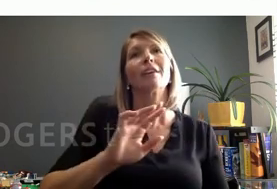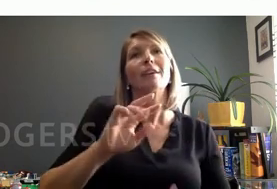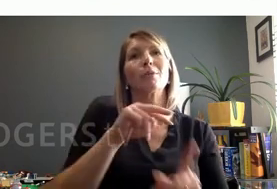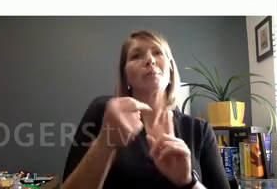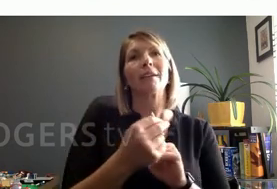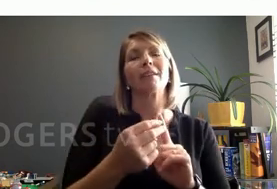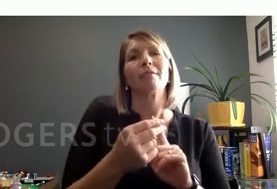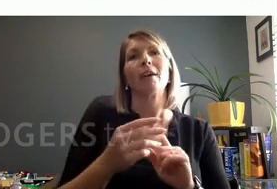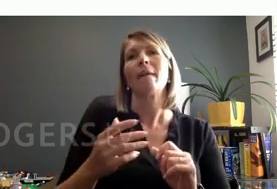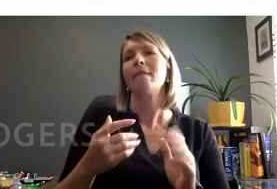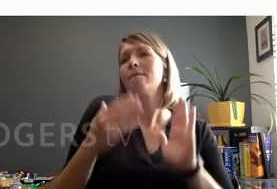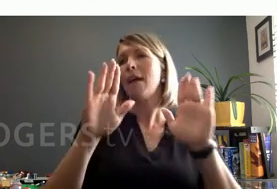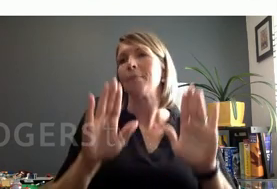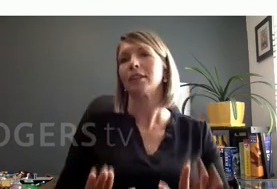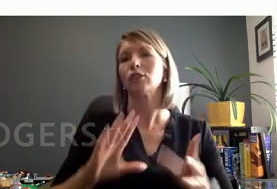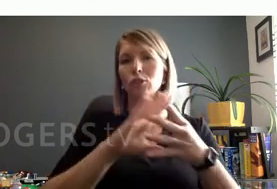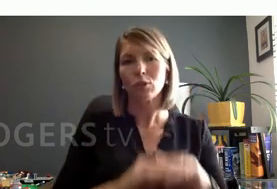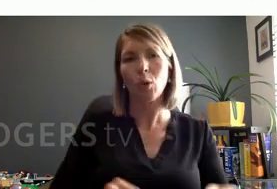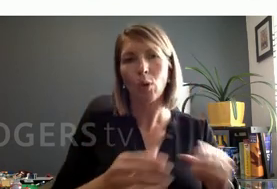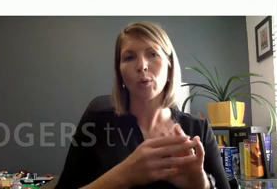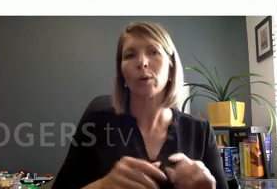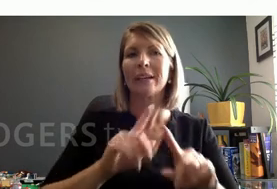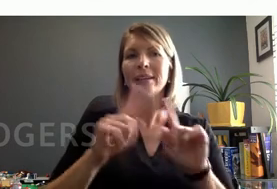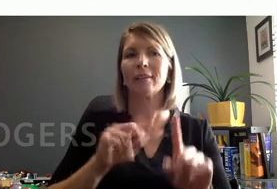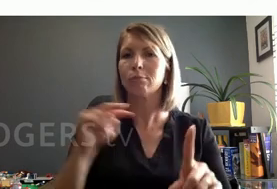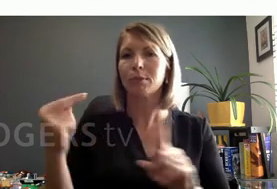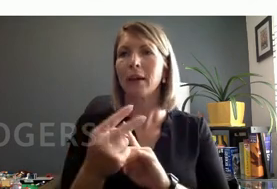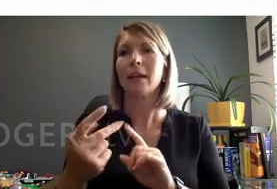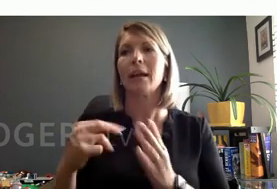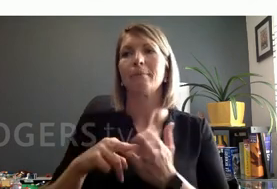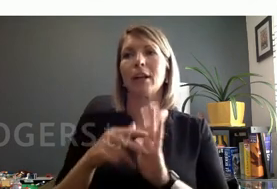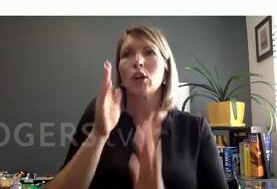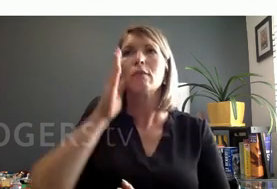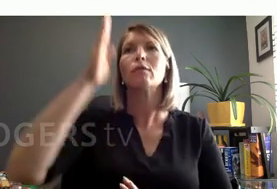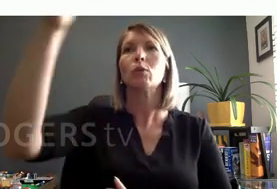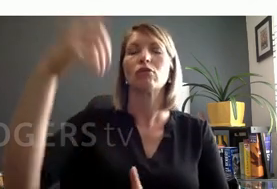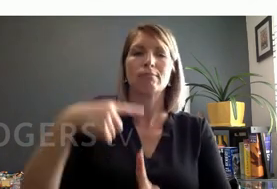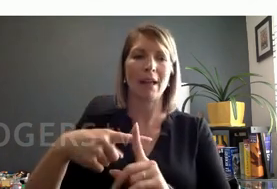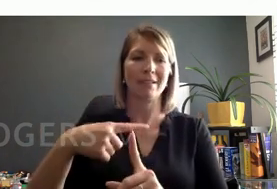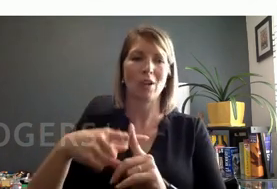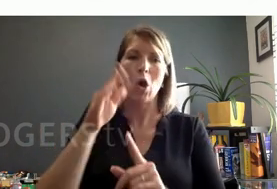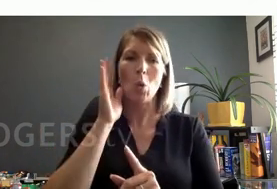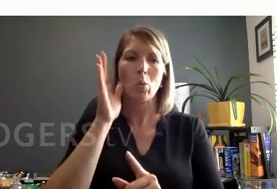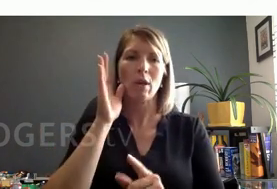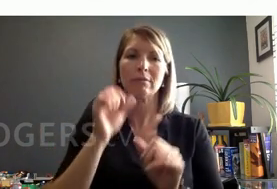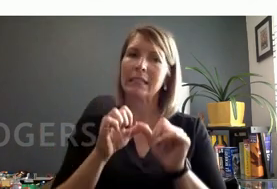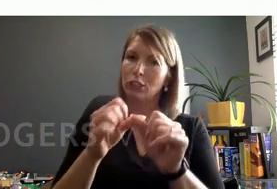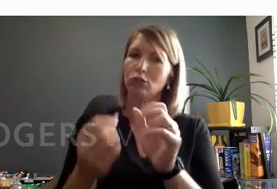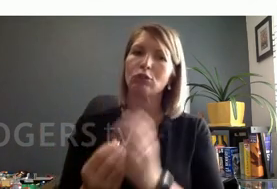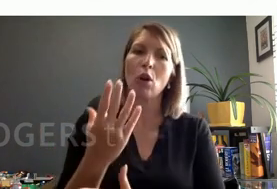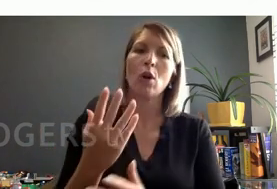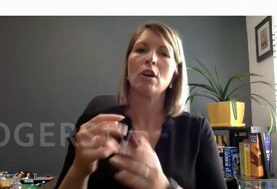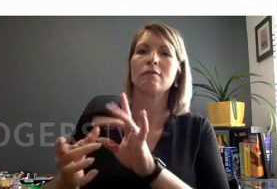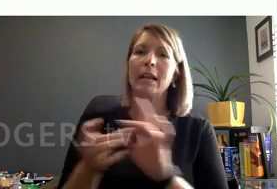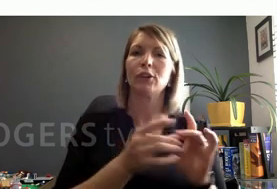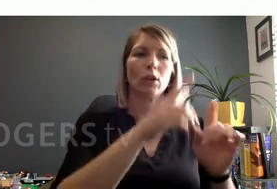think, the positive future as we move forward around diversity and inclusion and multiculturalism. And